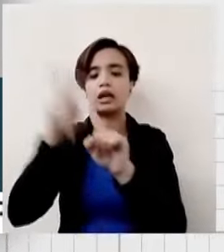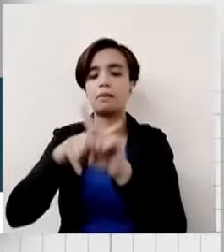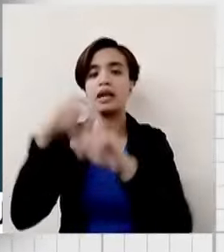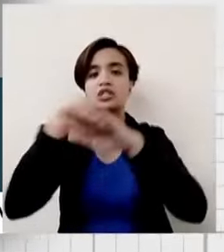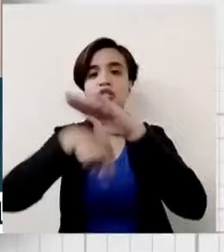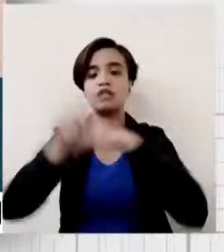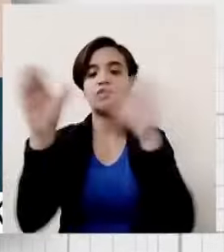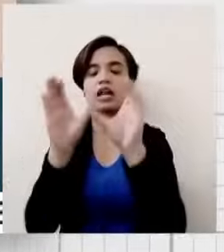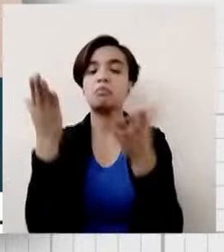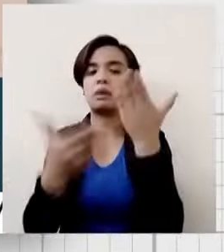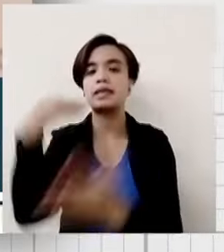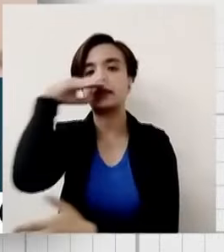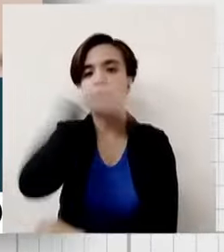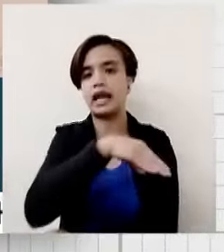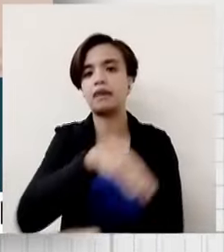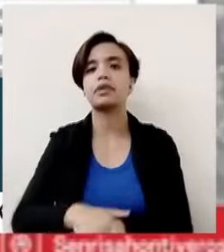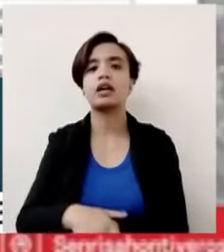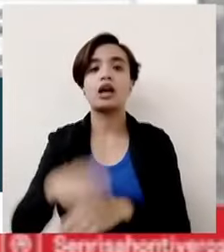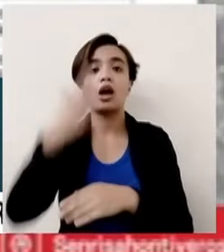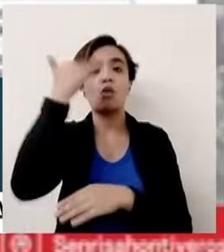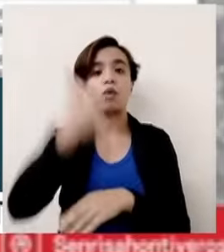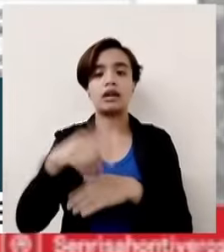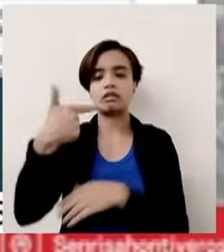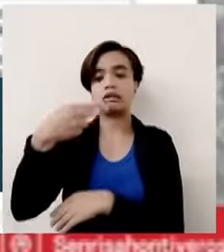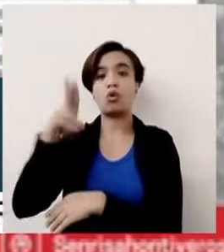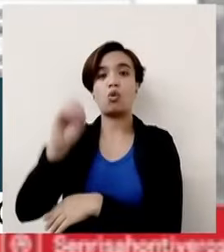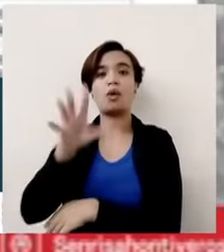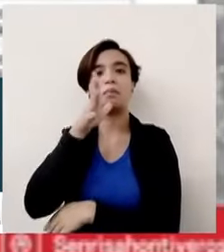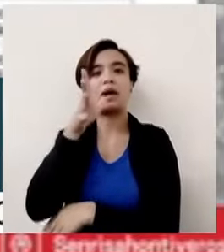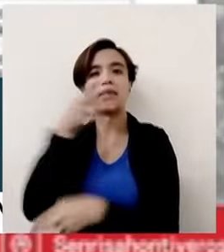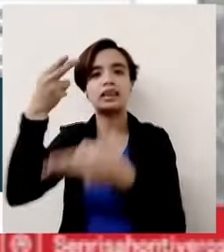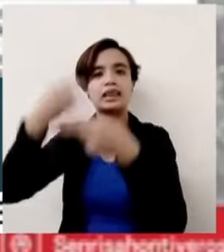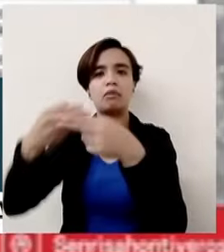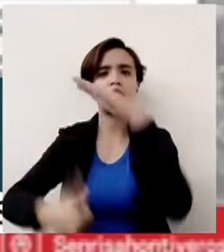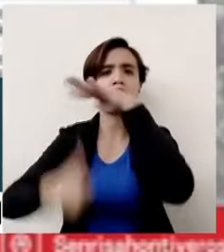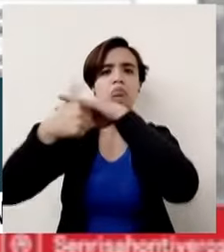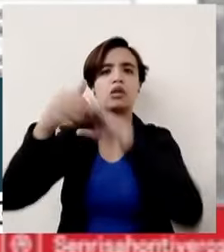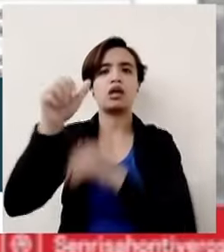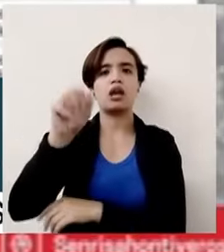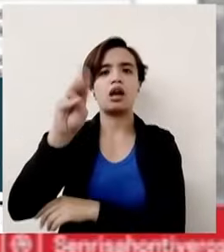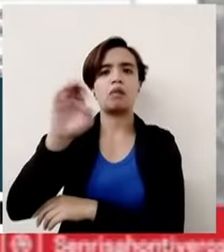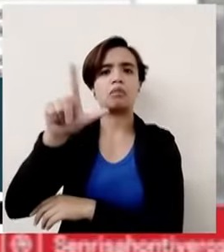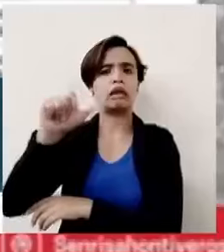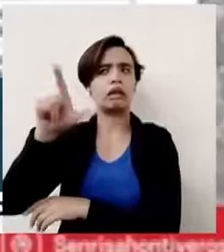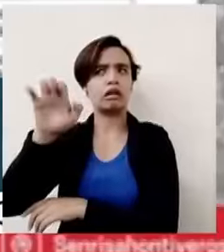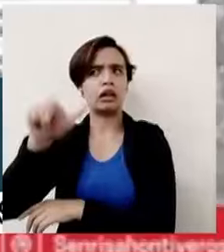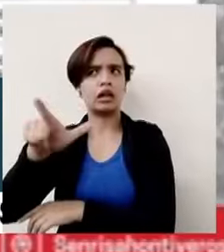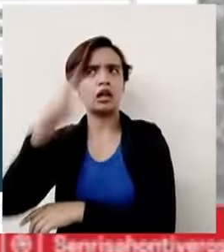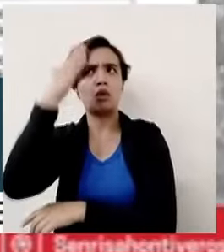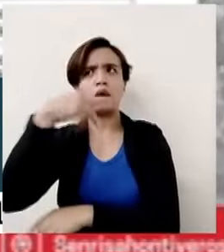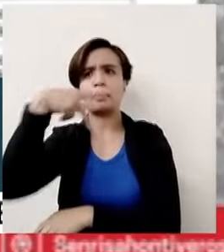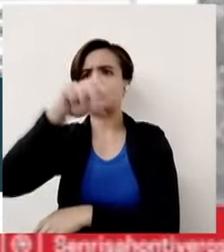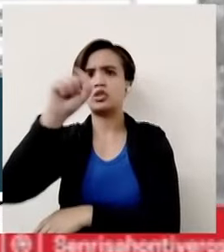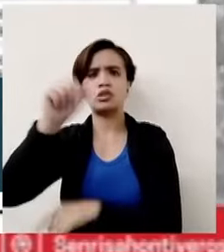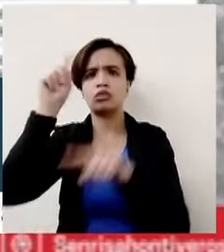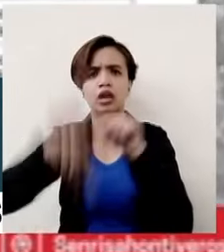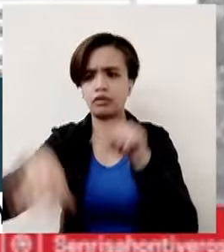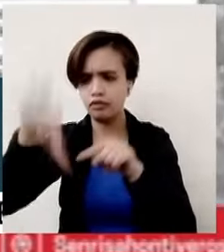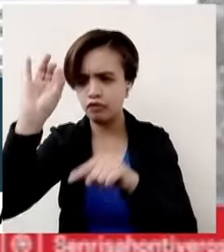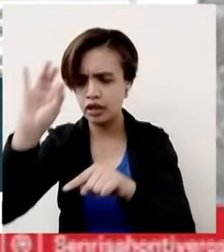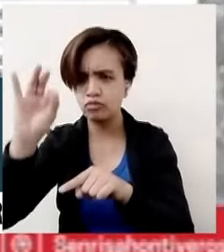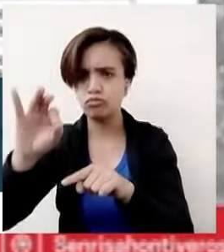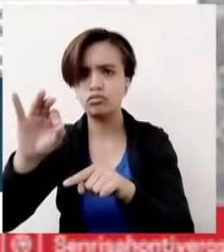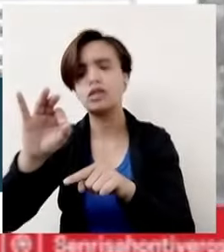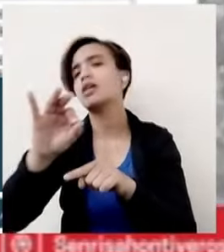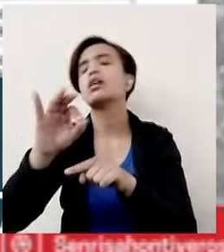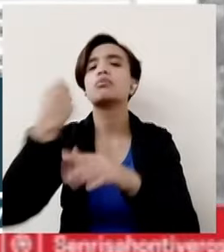This after the existence of Go's mother, Amelia Leal, was put into question because the PSA could not find her birth certificate. There